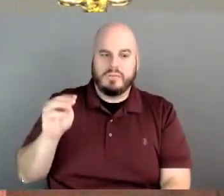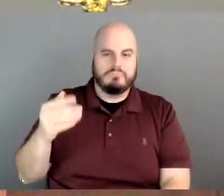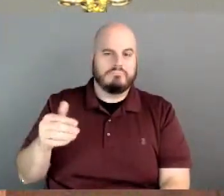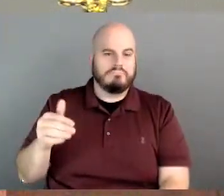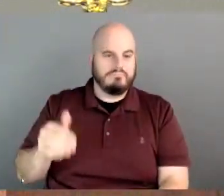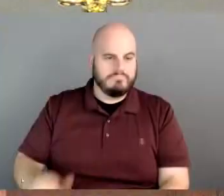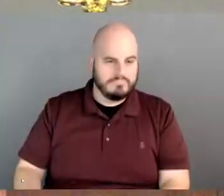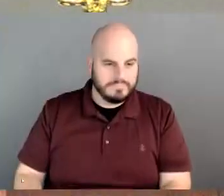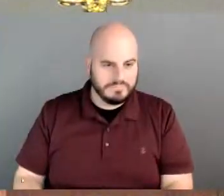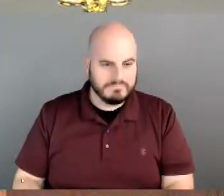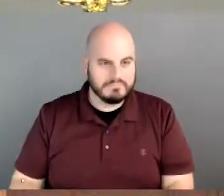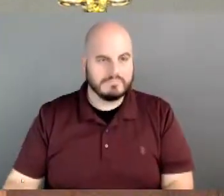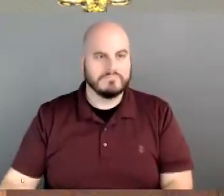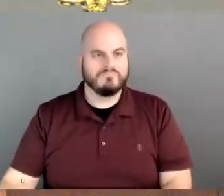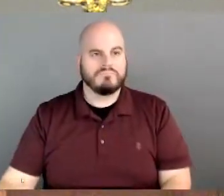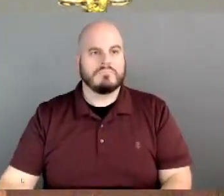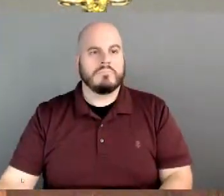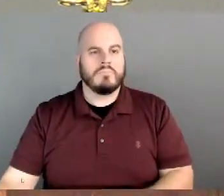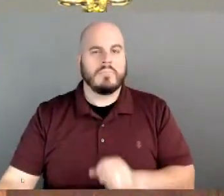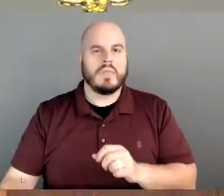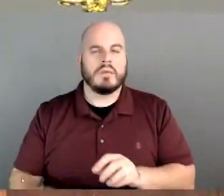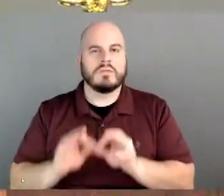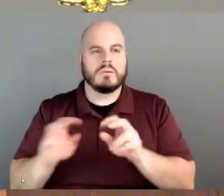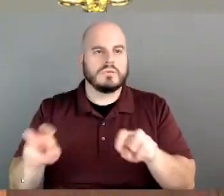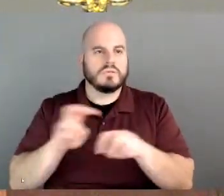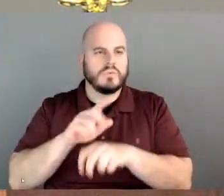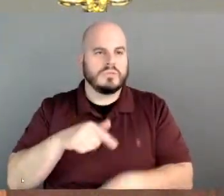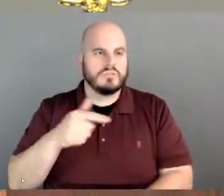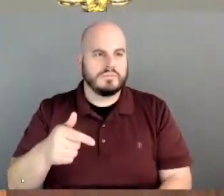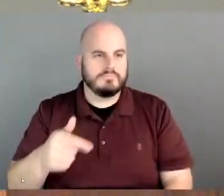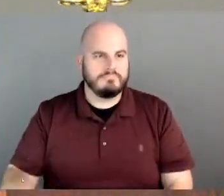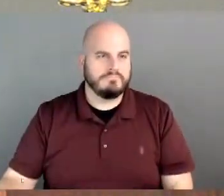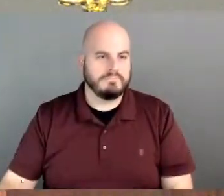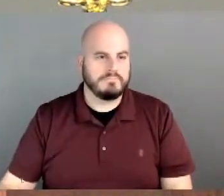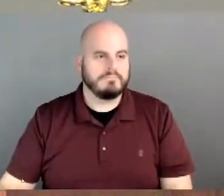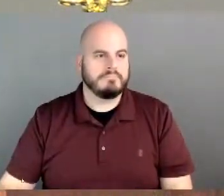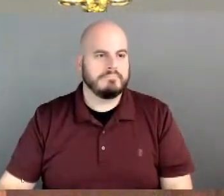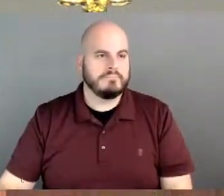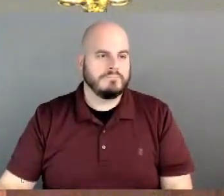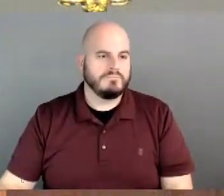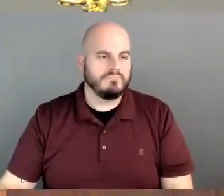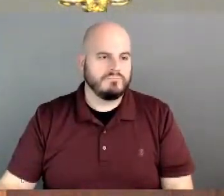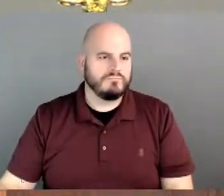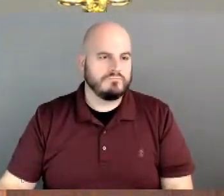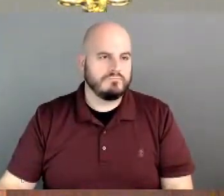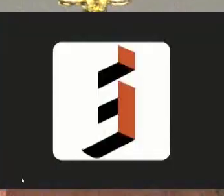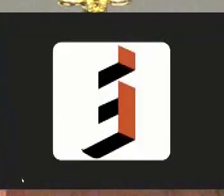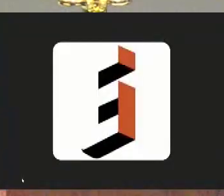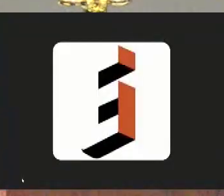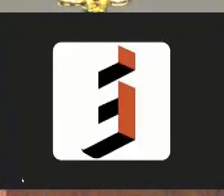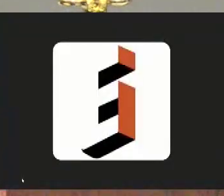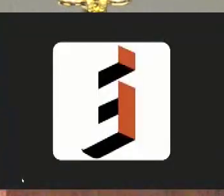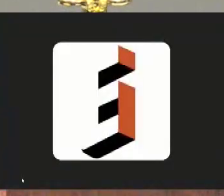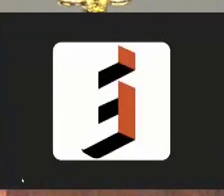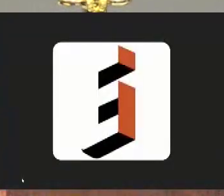it's a big old chunk. And they're all Fed funds. Also, there's no city matching or municipal matching or local matching.